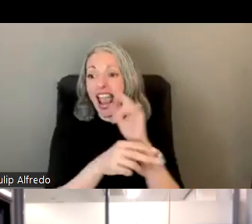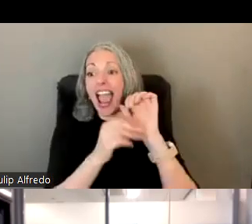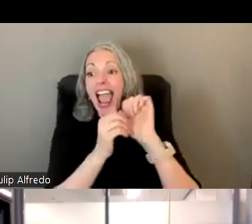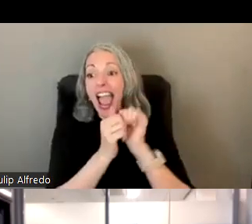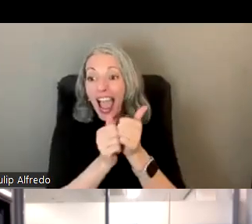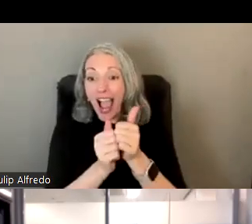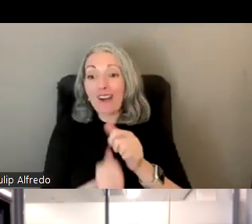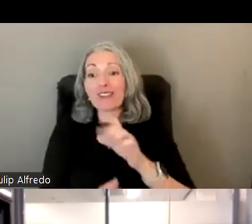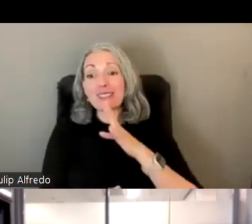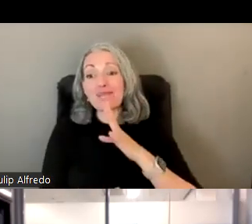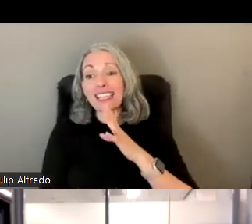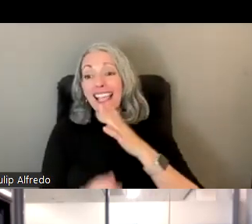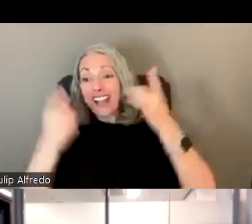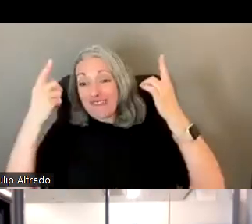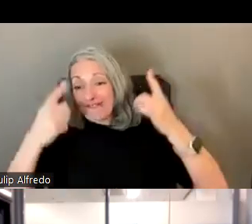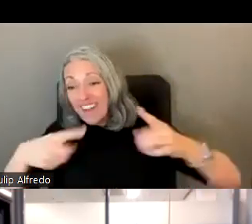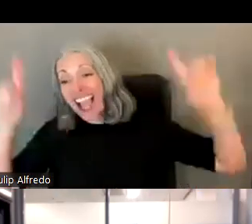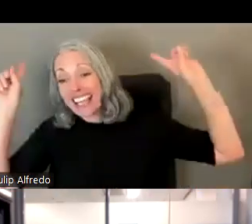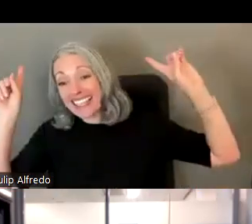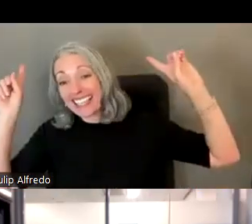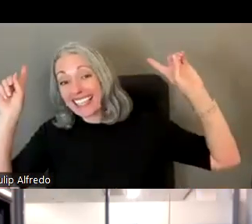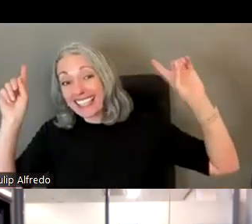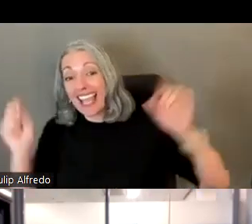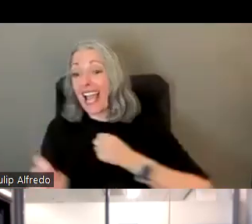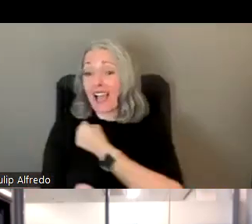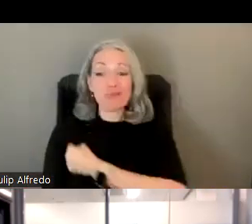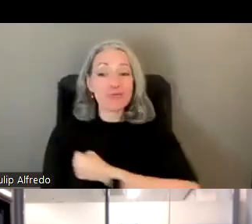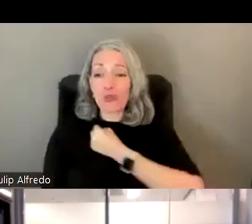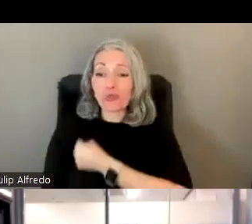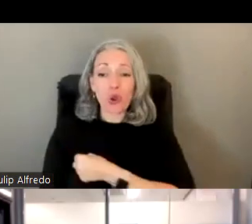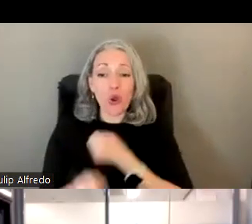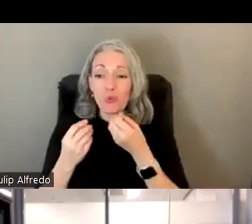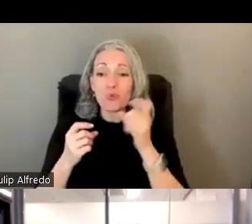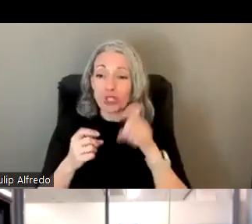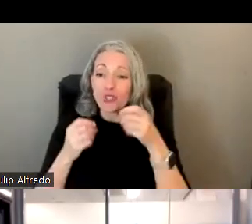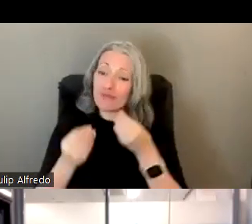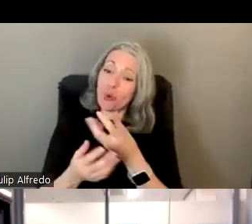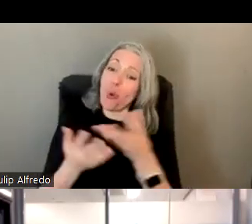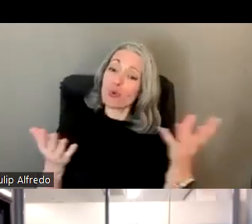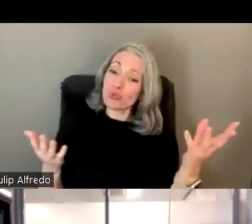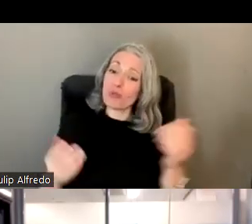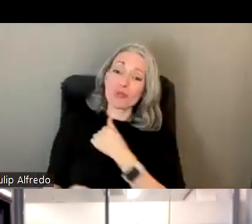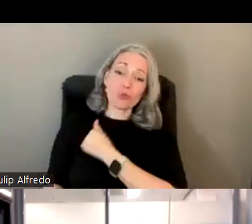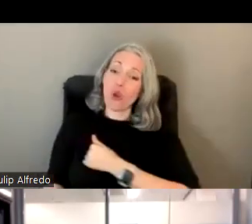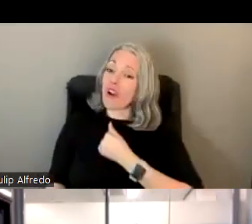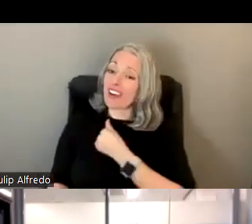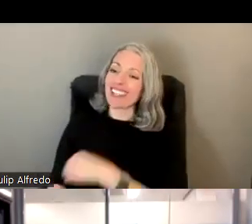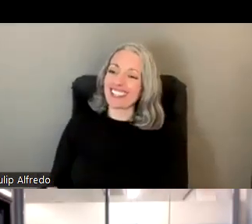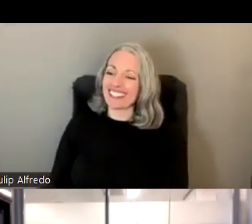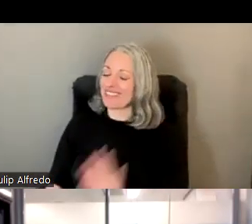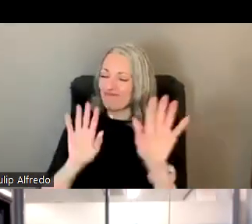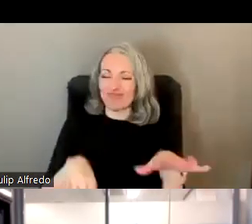I finally figured it out. Oh, I'm so sorry. We should have noticed that earlier. Oh no, don't